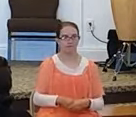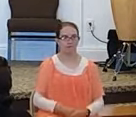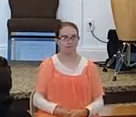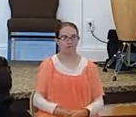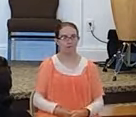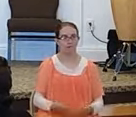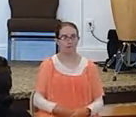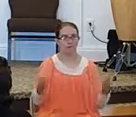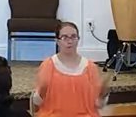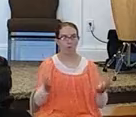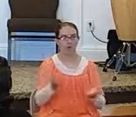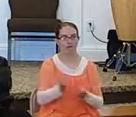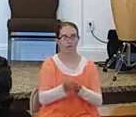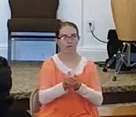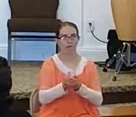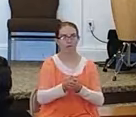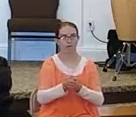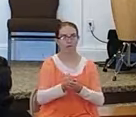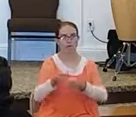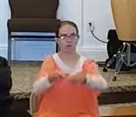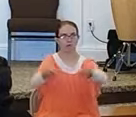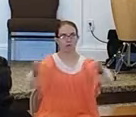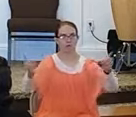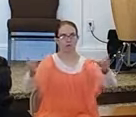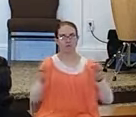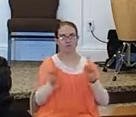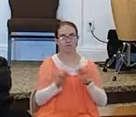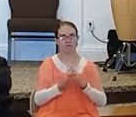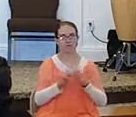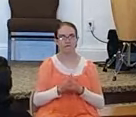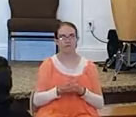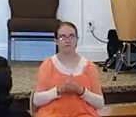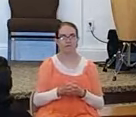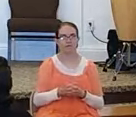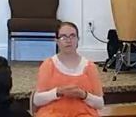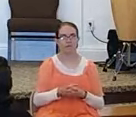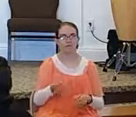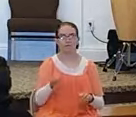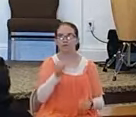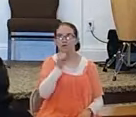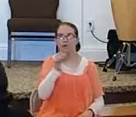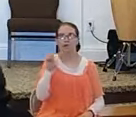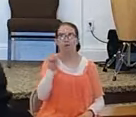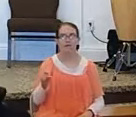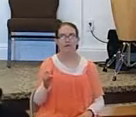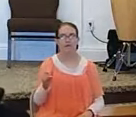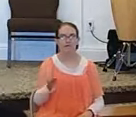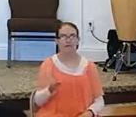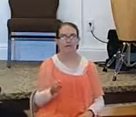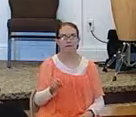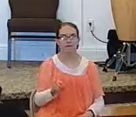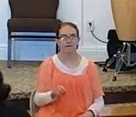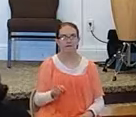Well, what if I help you go around it? What if you don't need that pool?